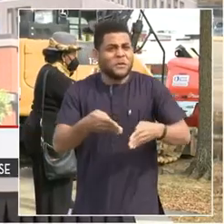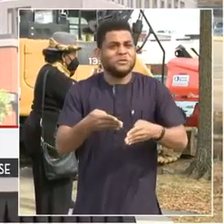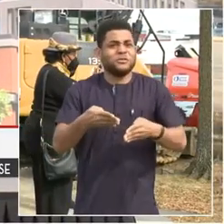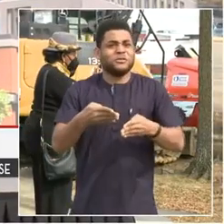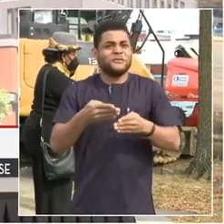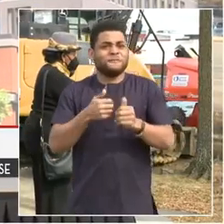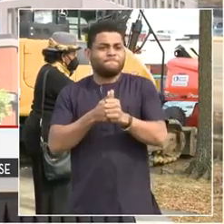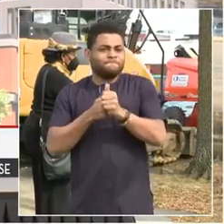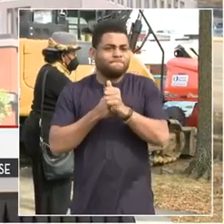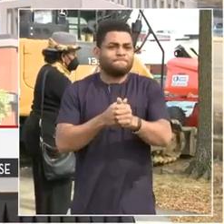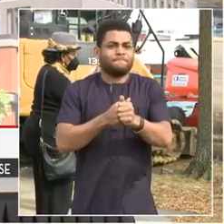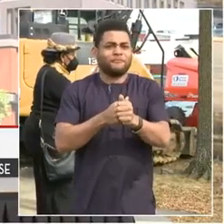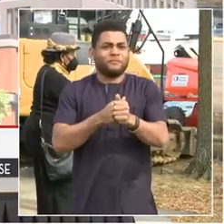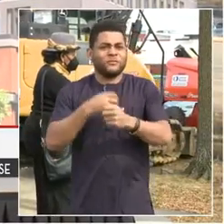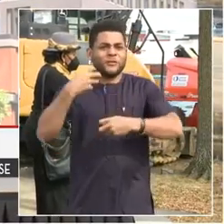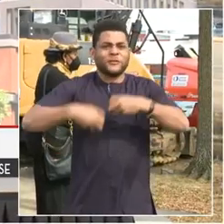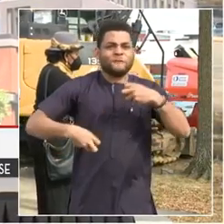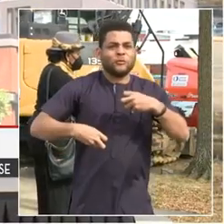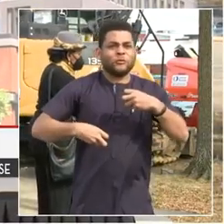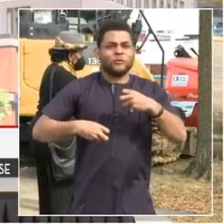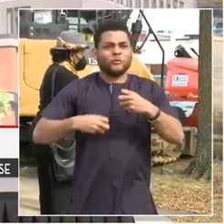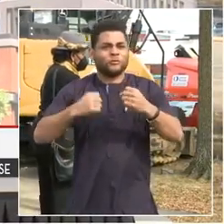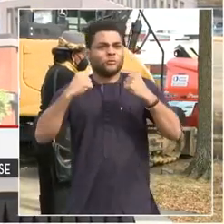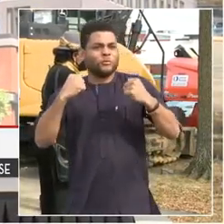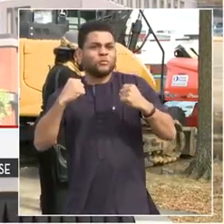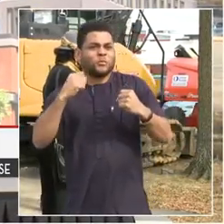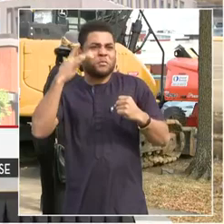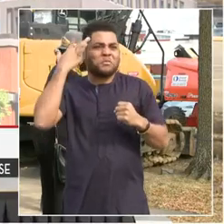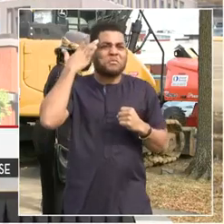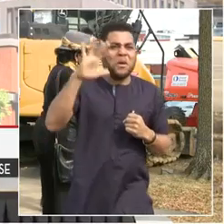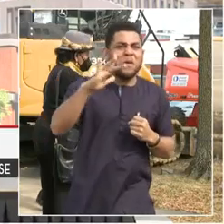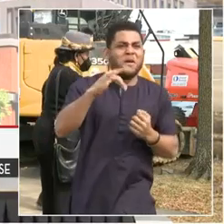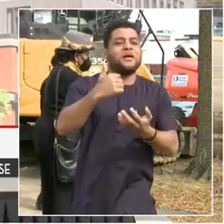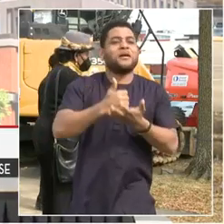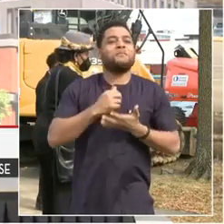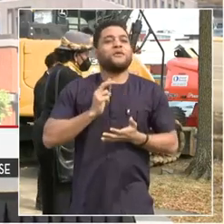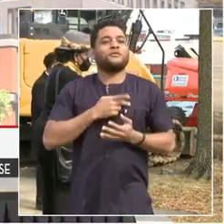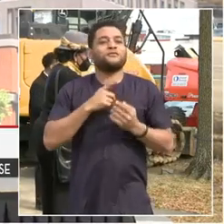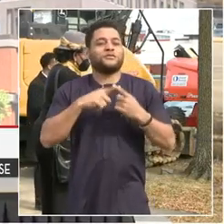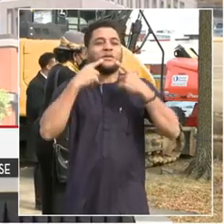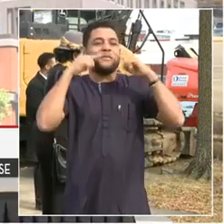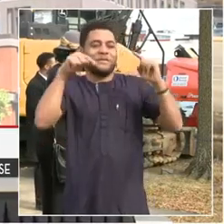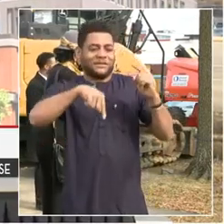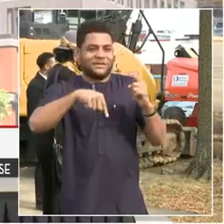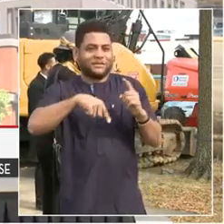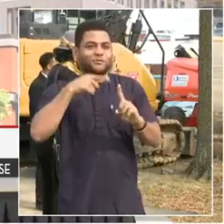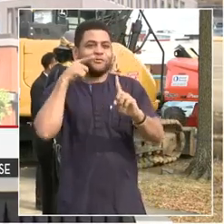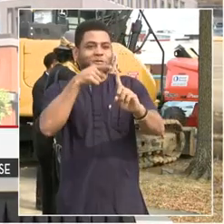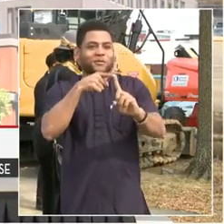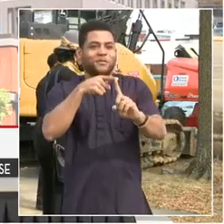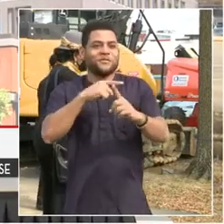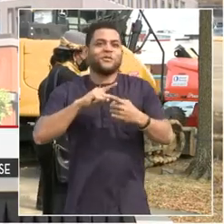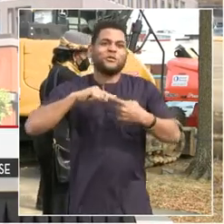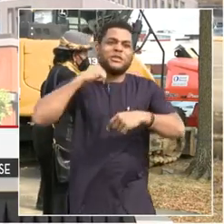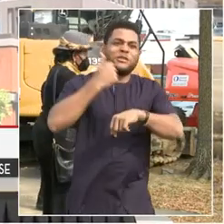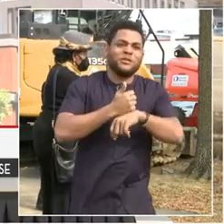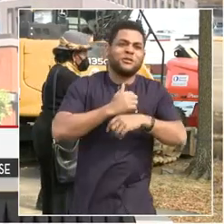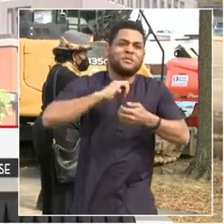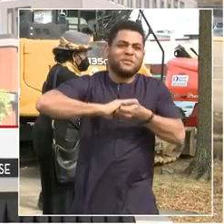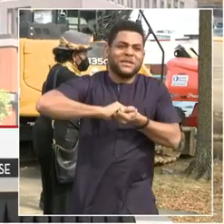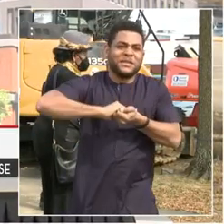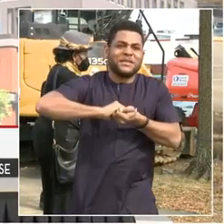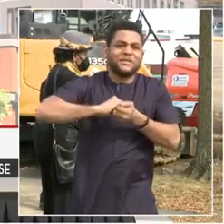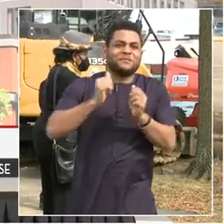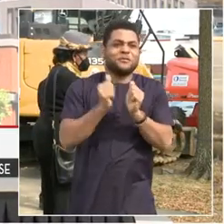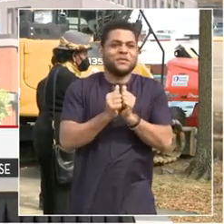tough, and smart in getting us here in this partnership with the District of Columbia. So please